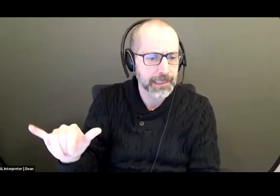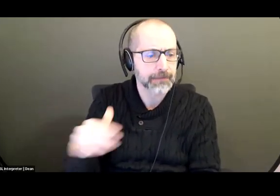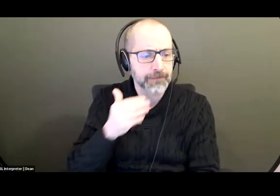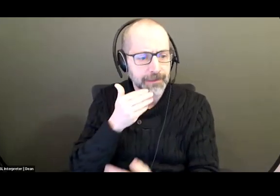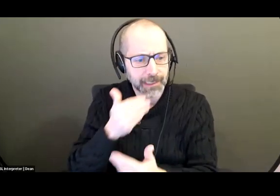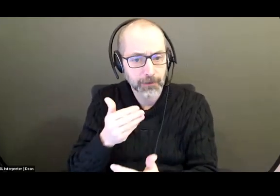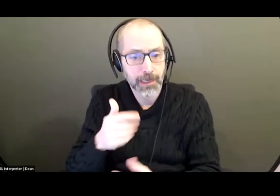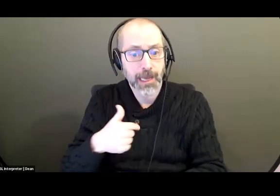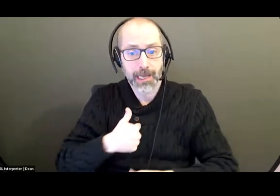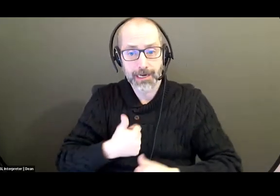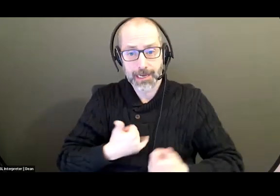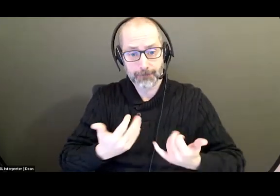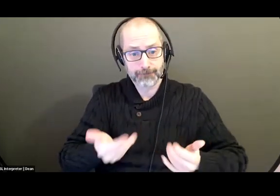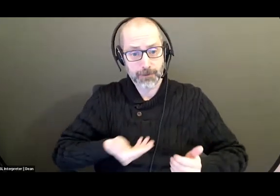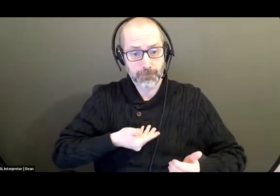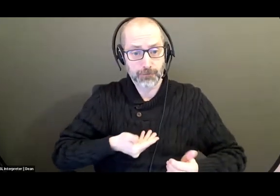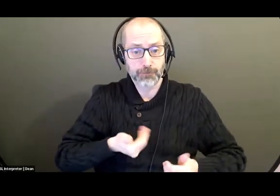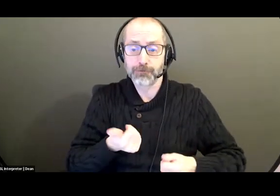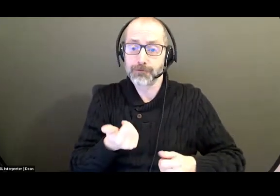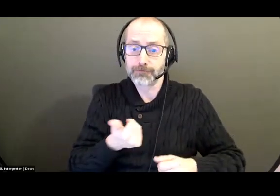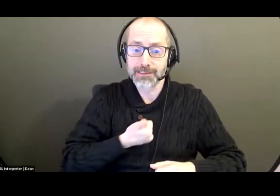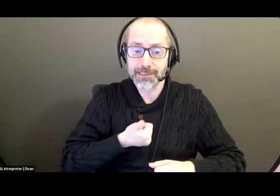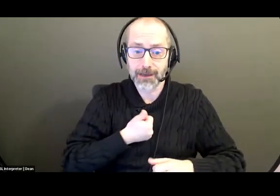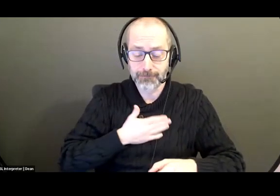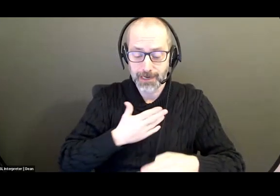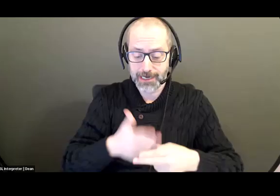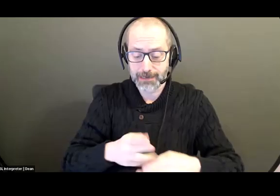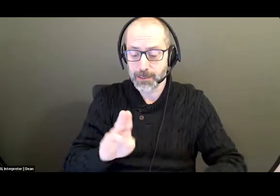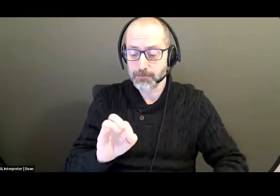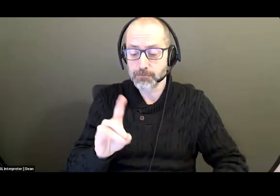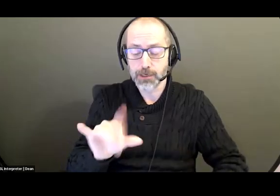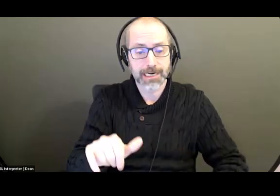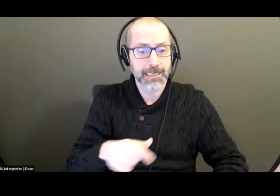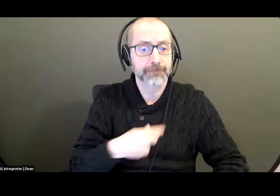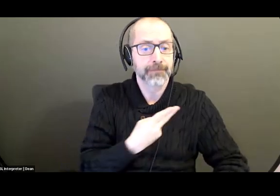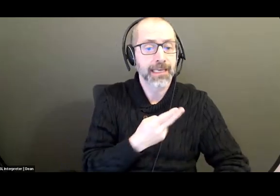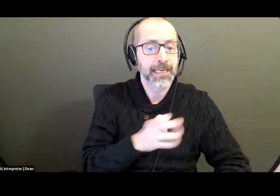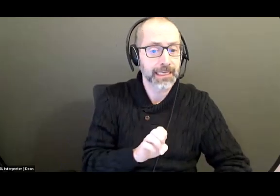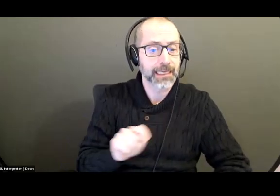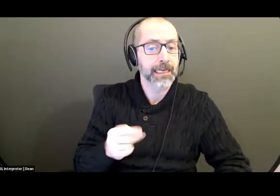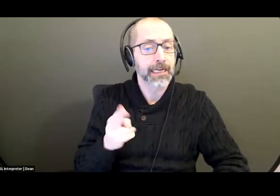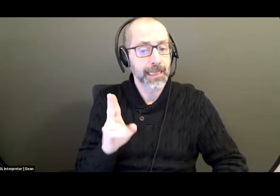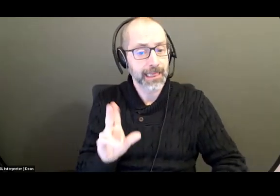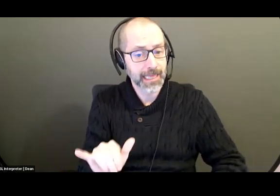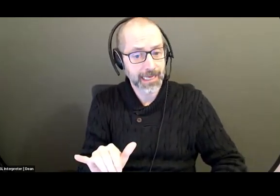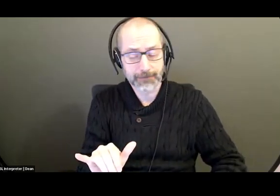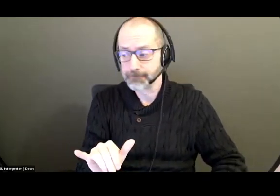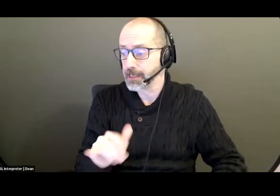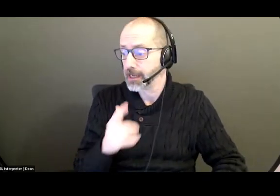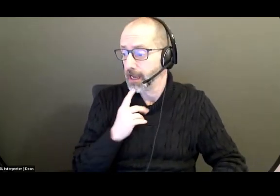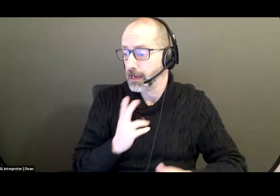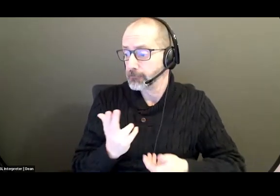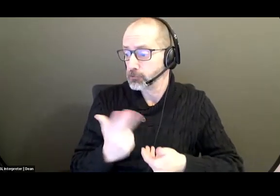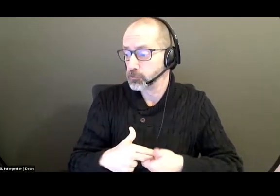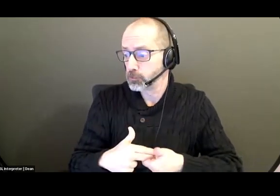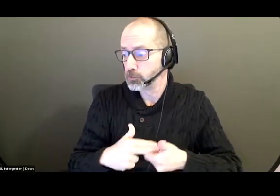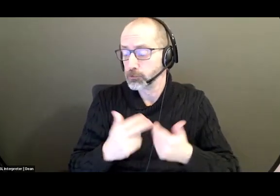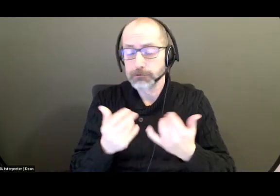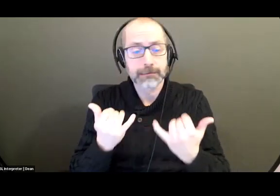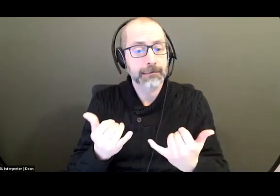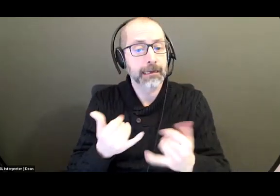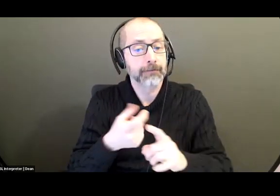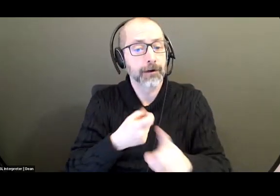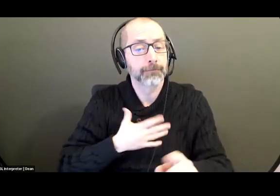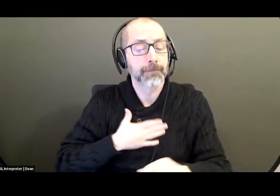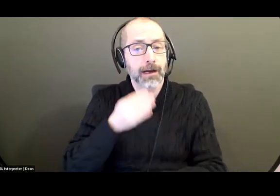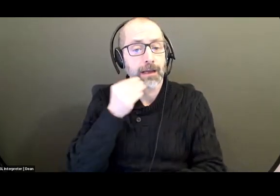Gina, Jill, James, and Emily. Now, I'd like to introduce myself. My name is Brady. I